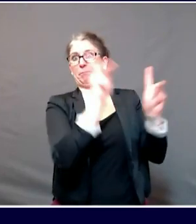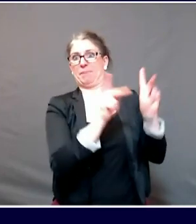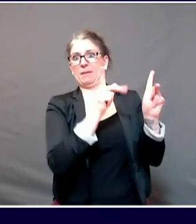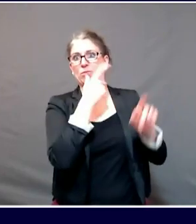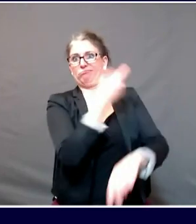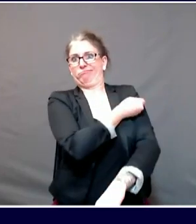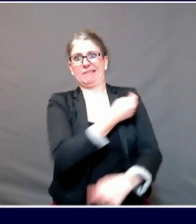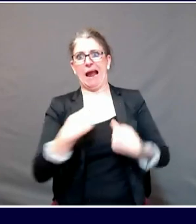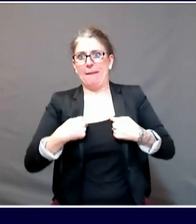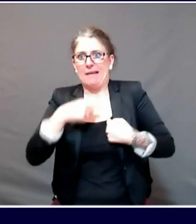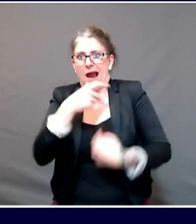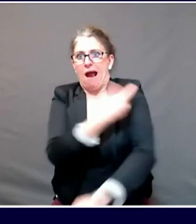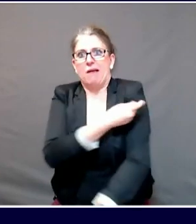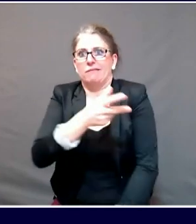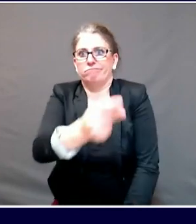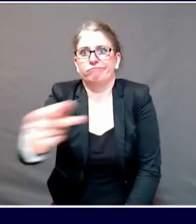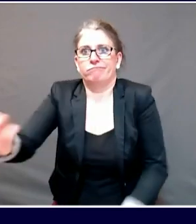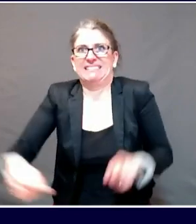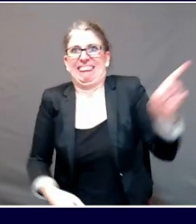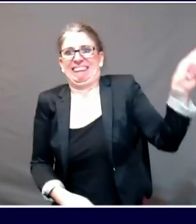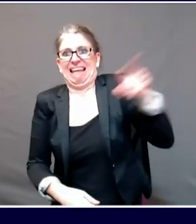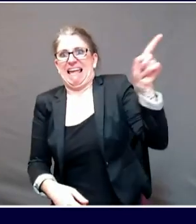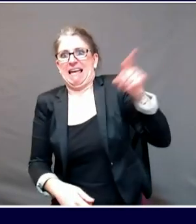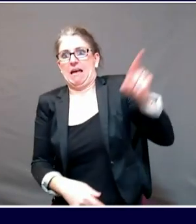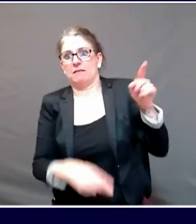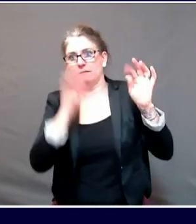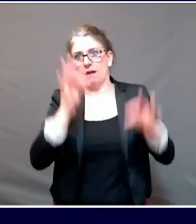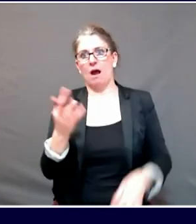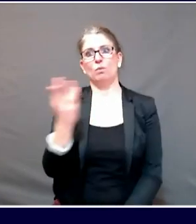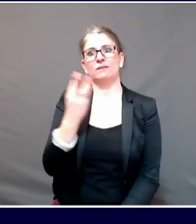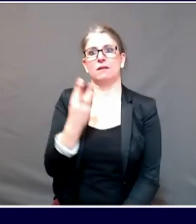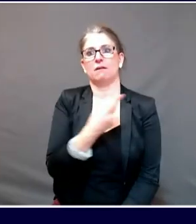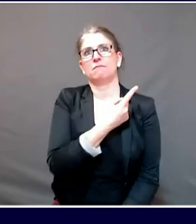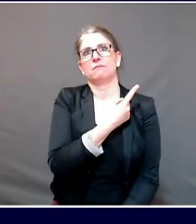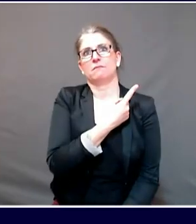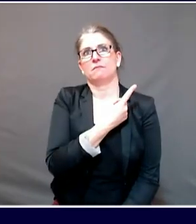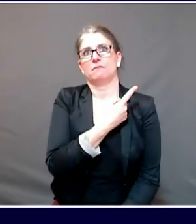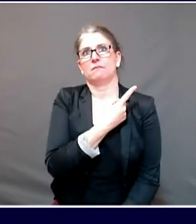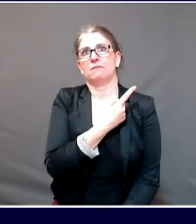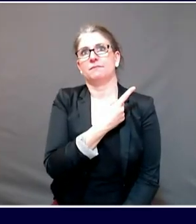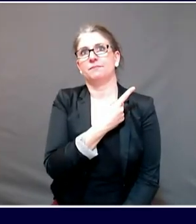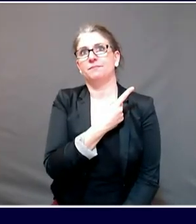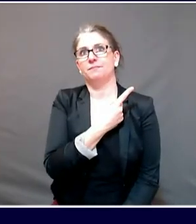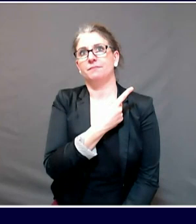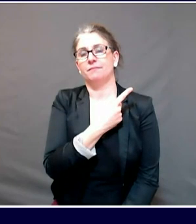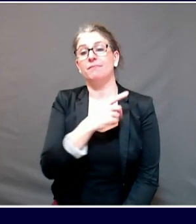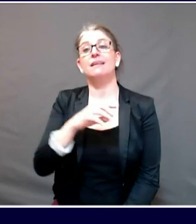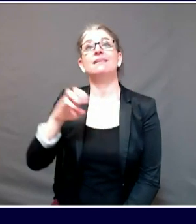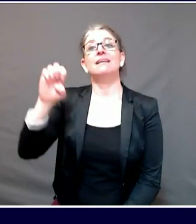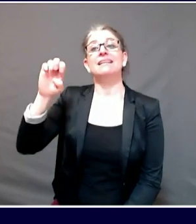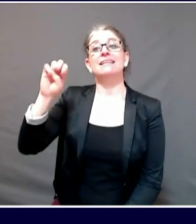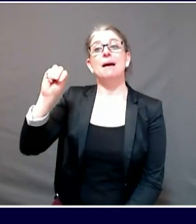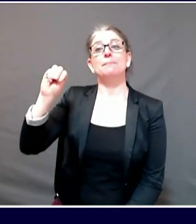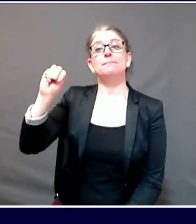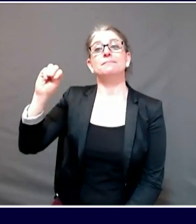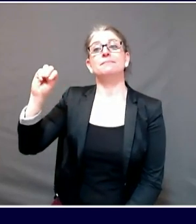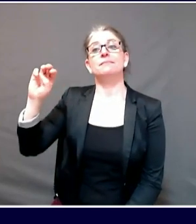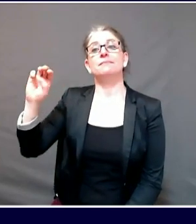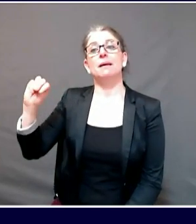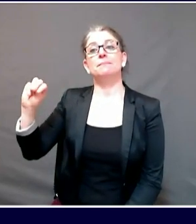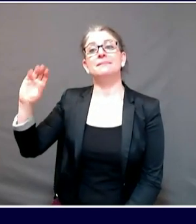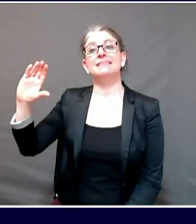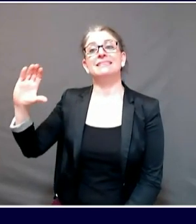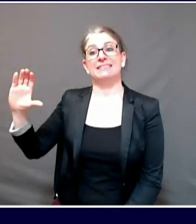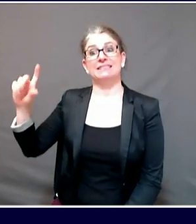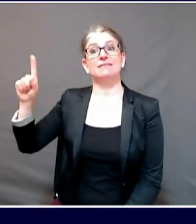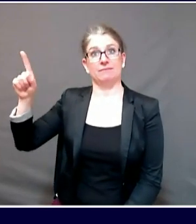going online within Eastern Maine Medical Center in the Northern Light system. But I would refer you to them as to what their timeline is for